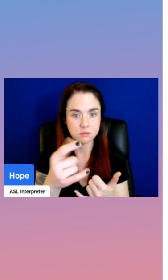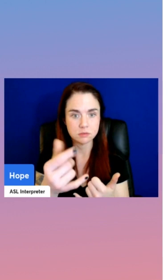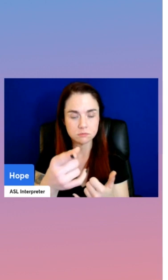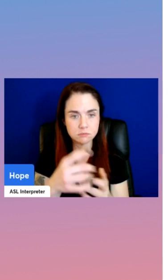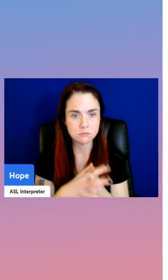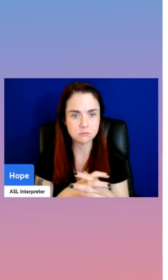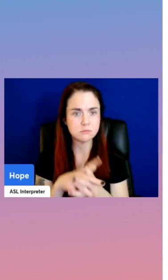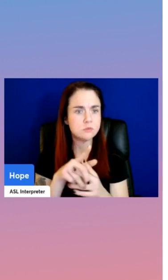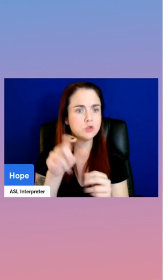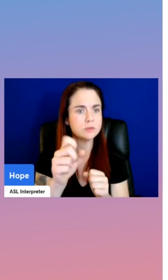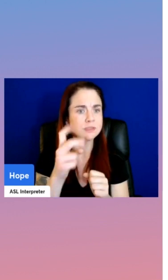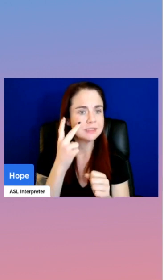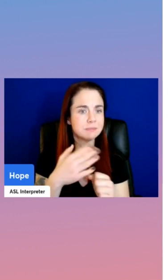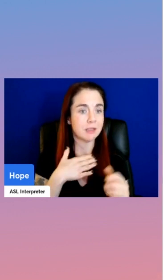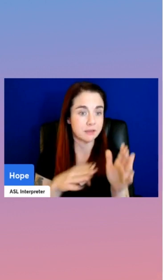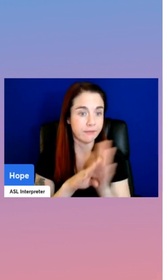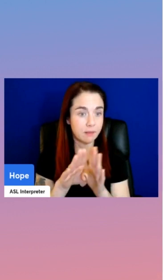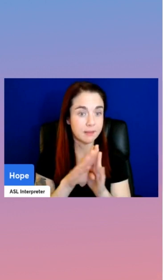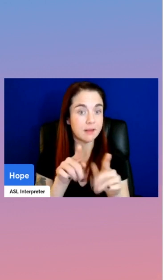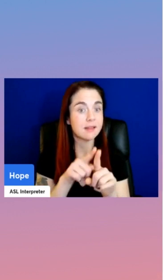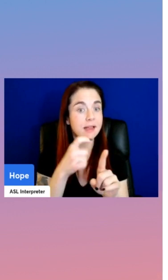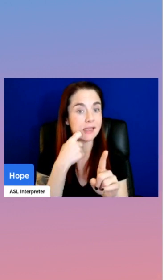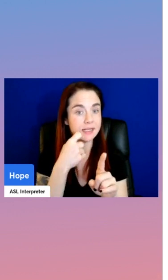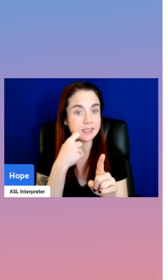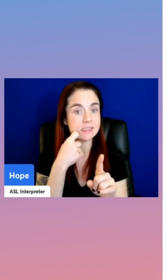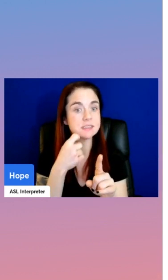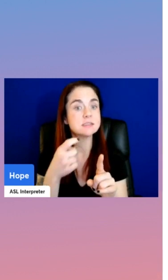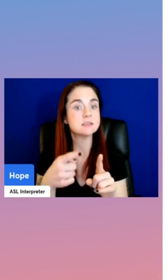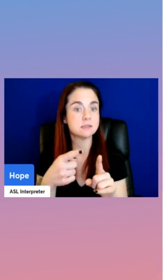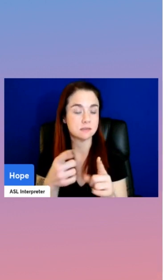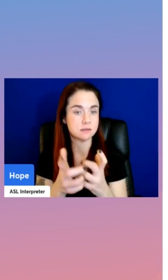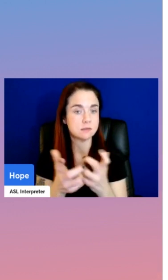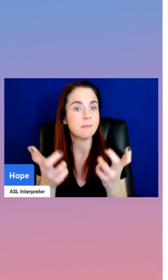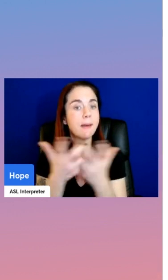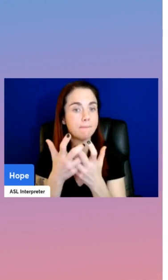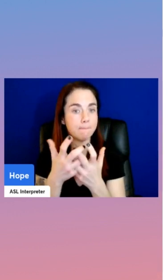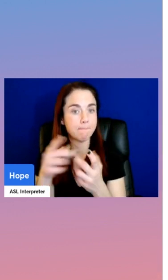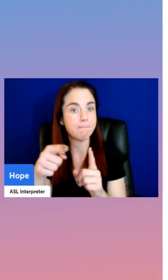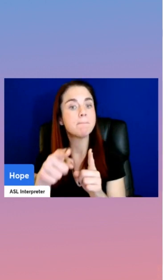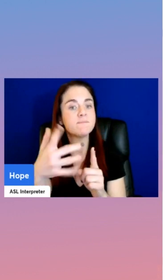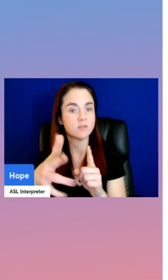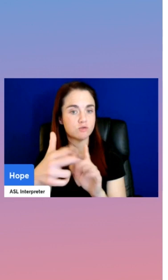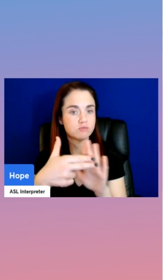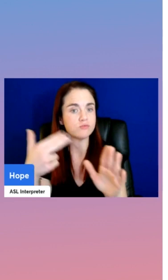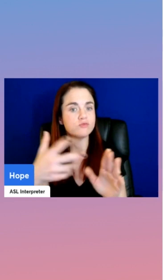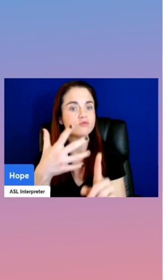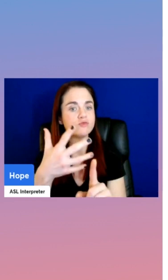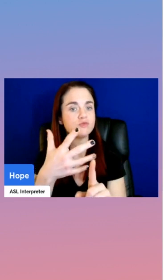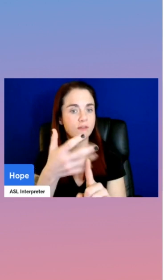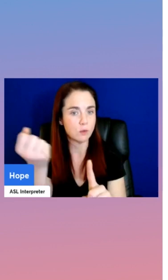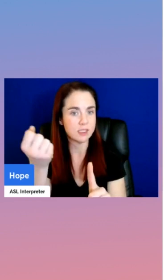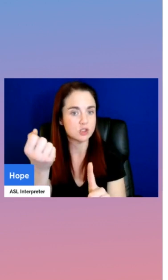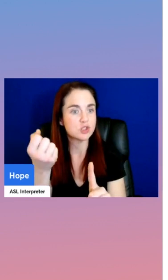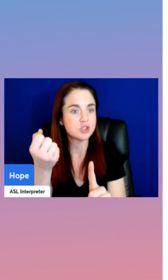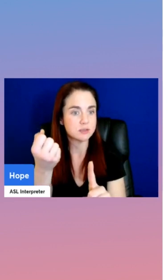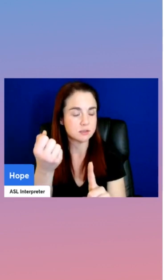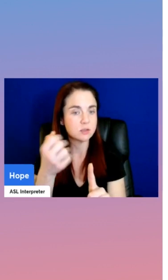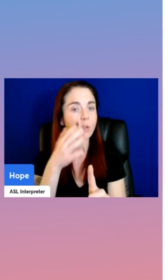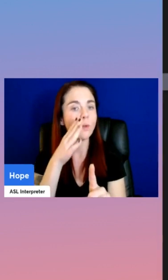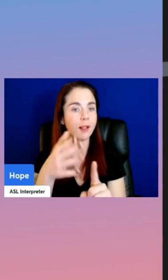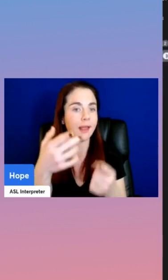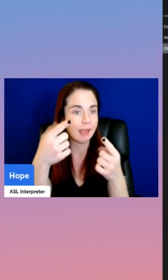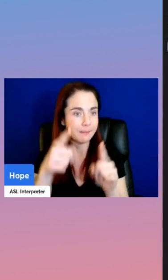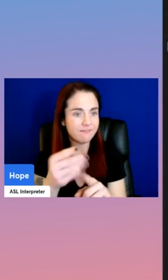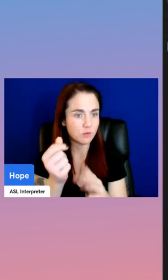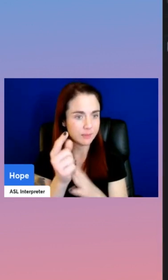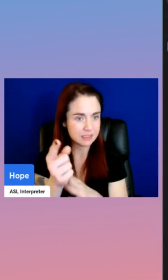you can see that my development and latest, they are mapped to revocation that's gonna be happening in a